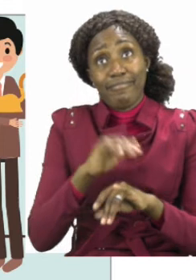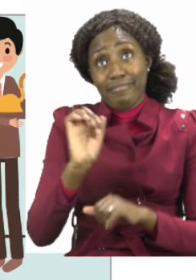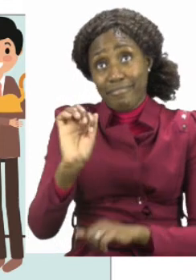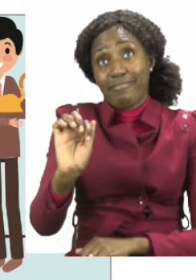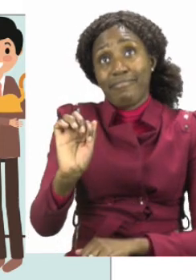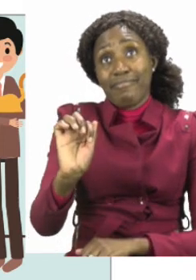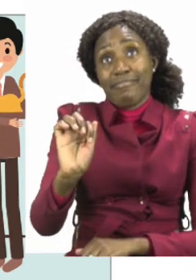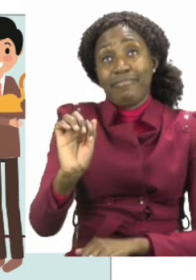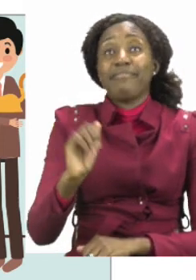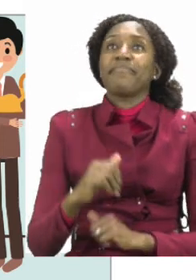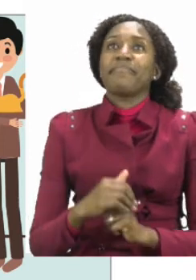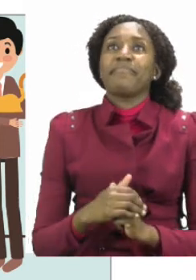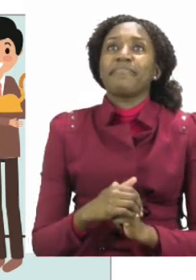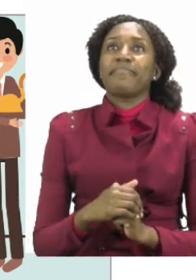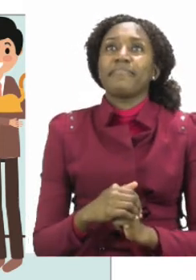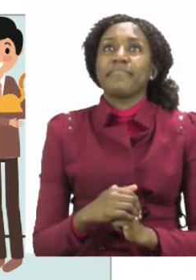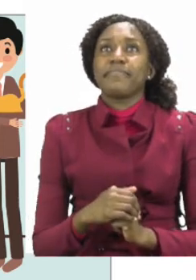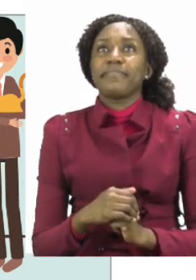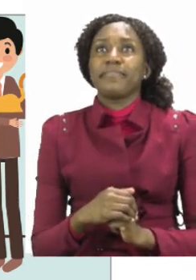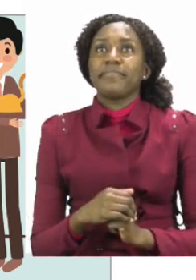her own pets.